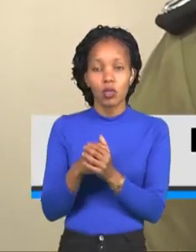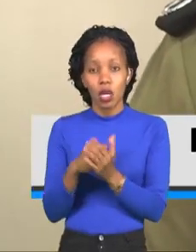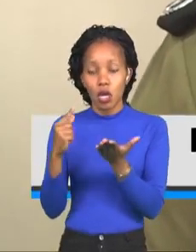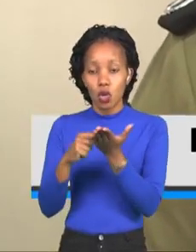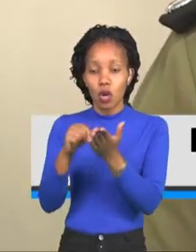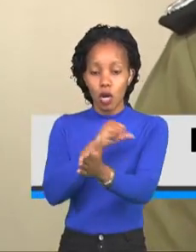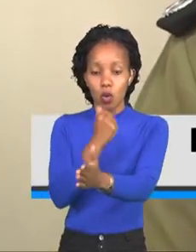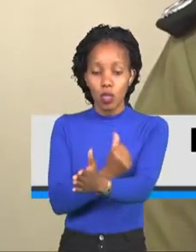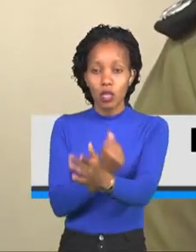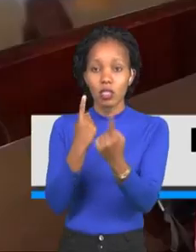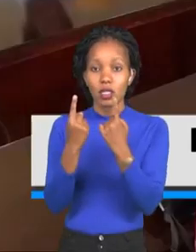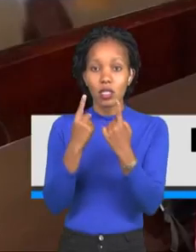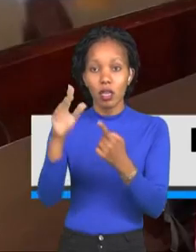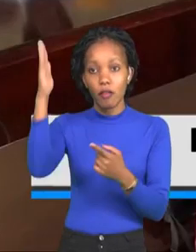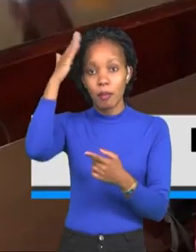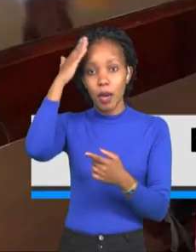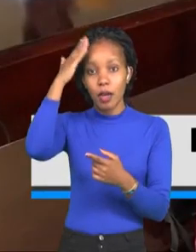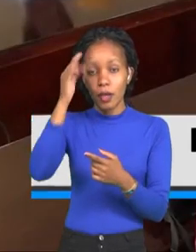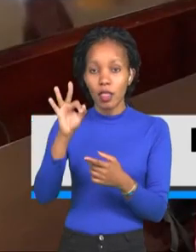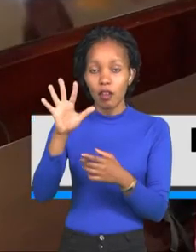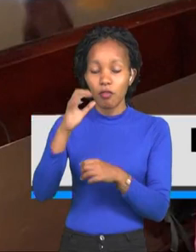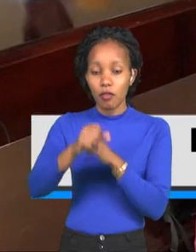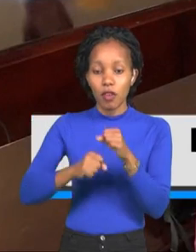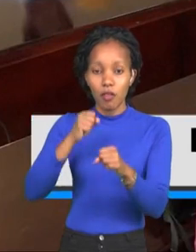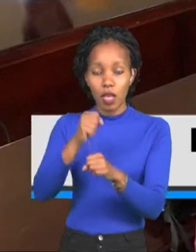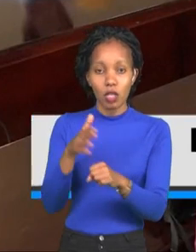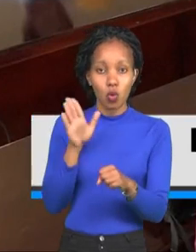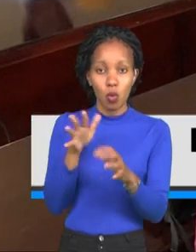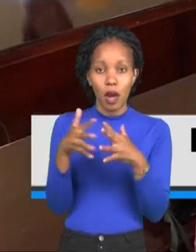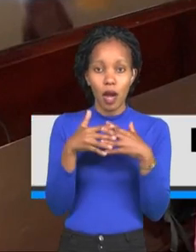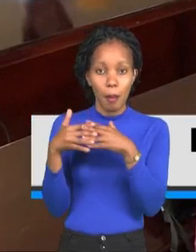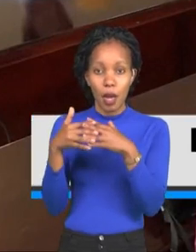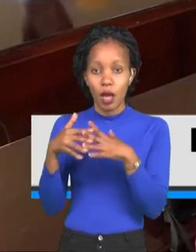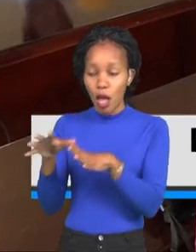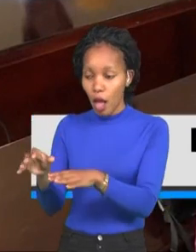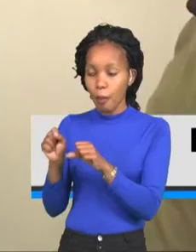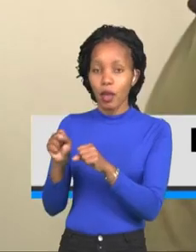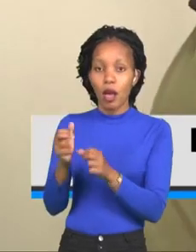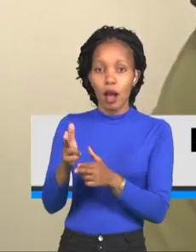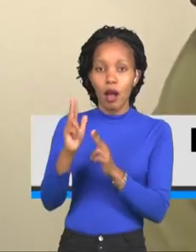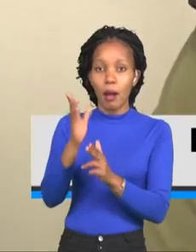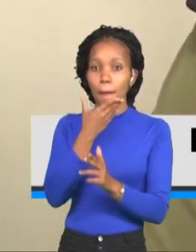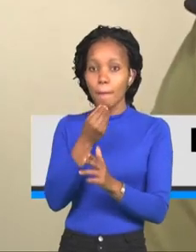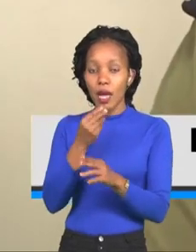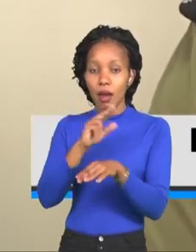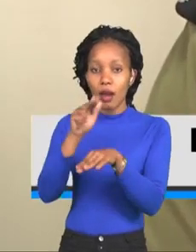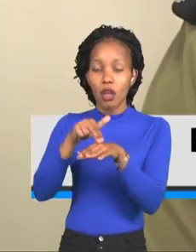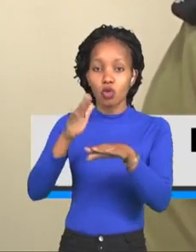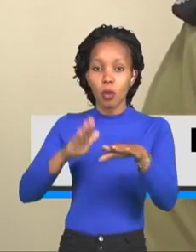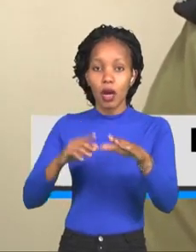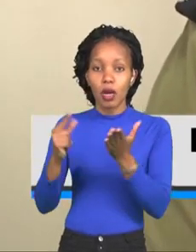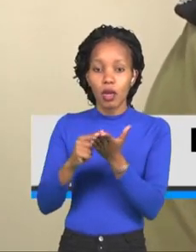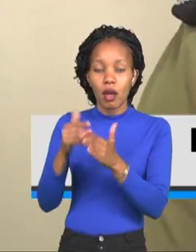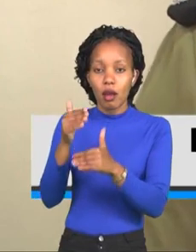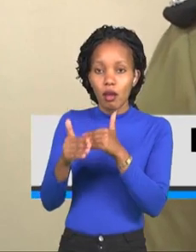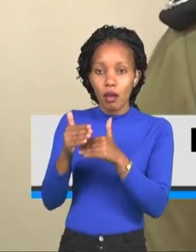authorities said on Monday. 35-year-old Kimberly Sue Endicott was abducted by gunmen at Queen Elizabeth National Park near the